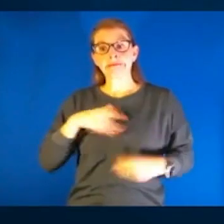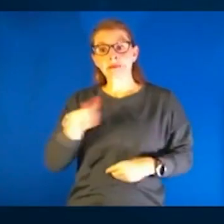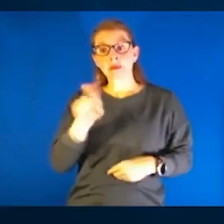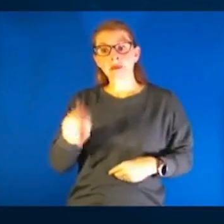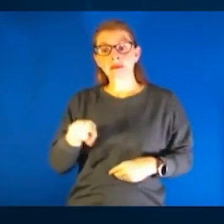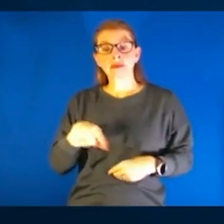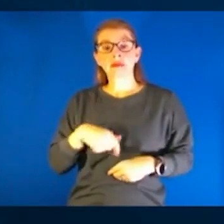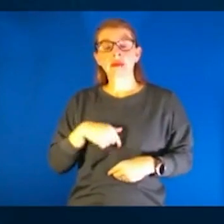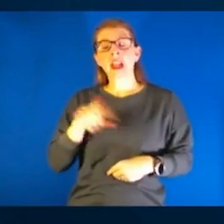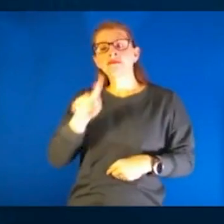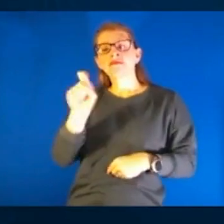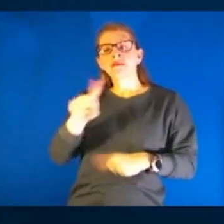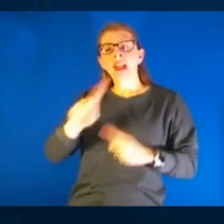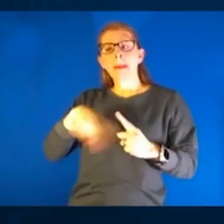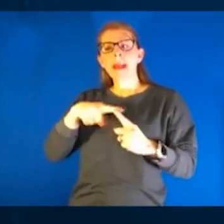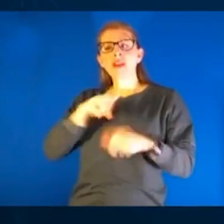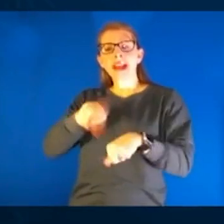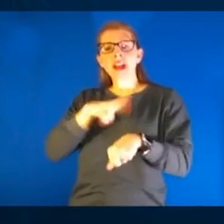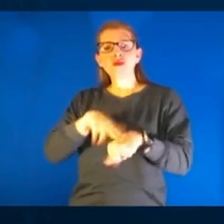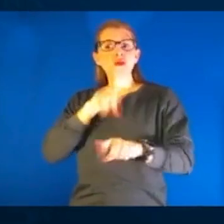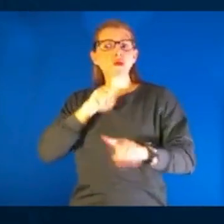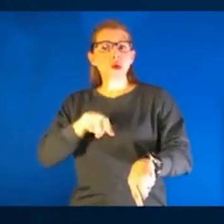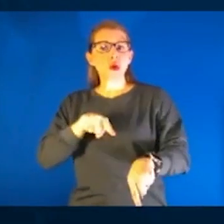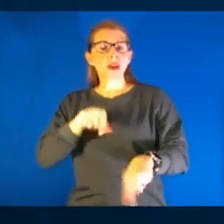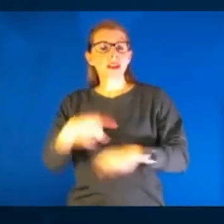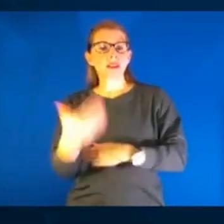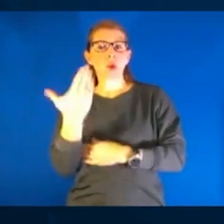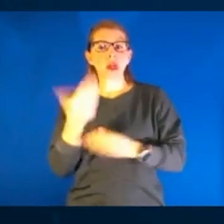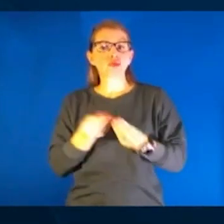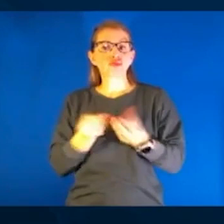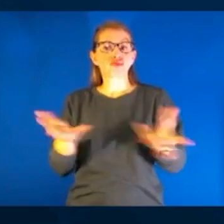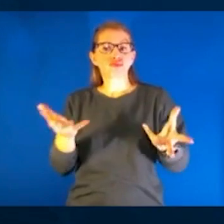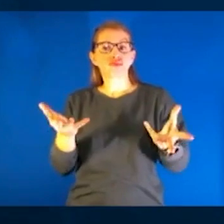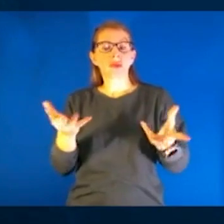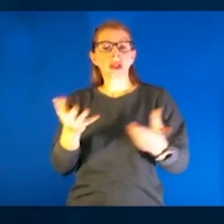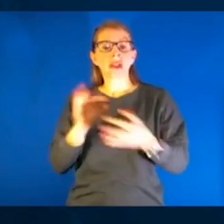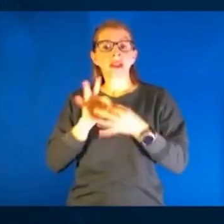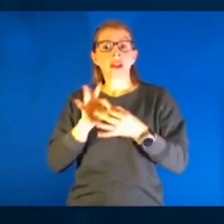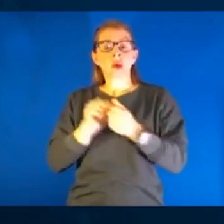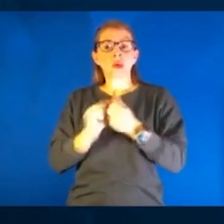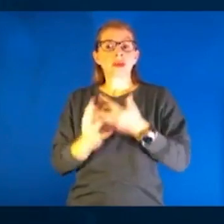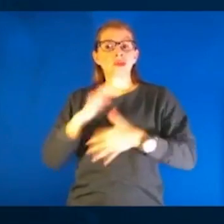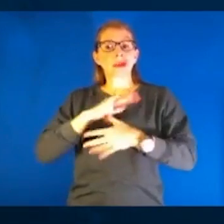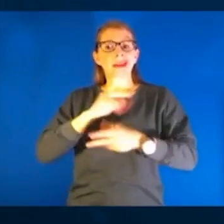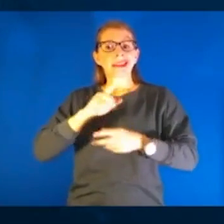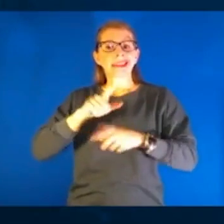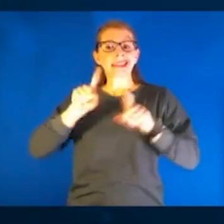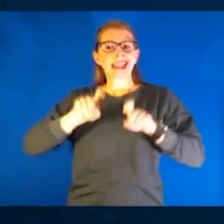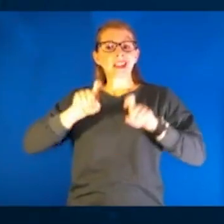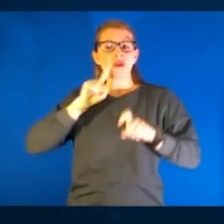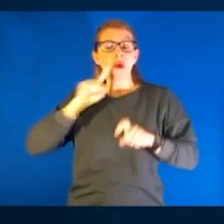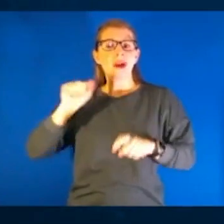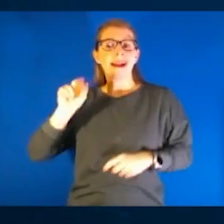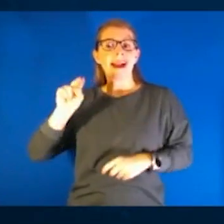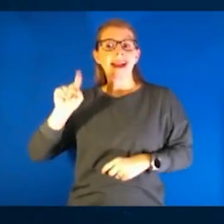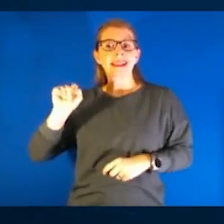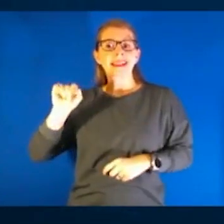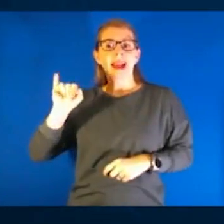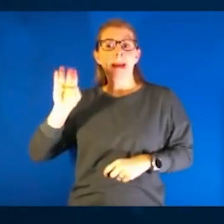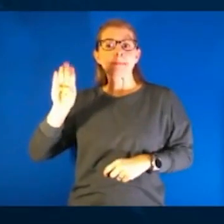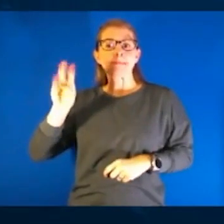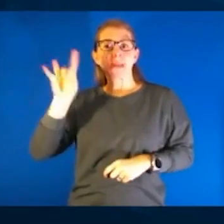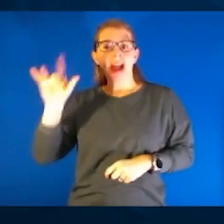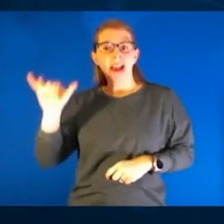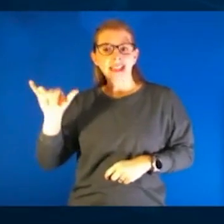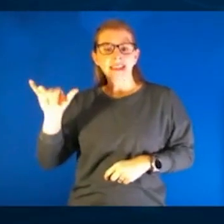about national reports out this morning concerning preliminary tests of antibody drug treatments from